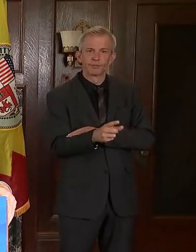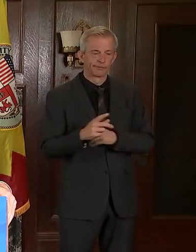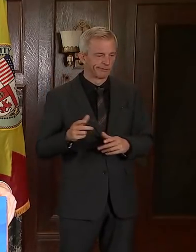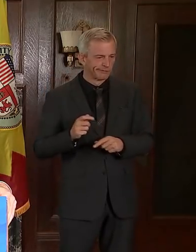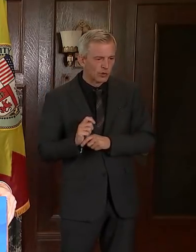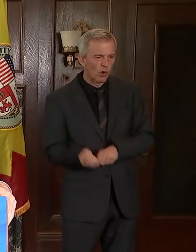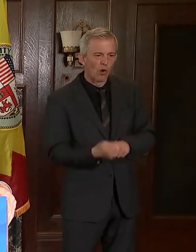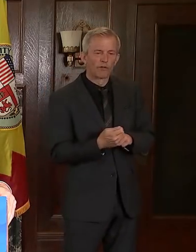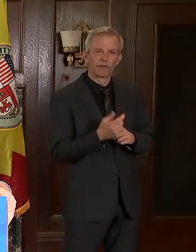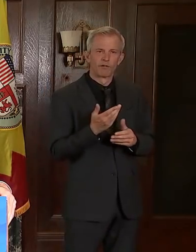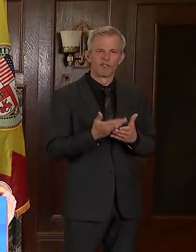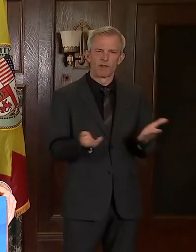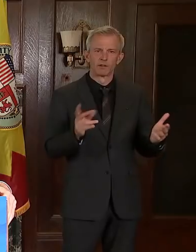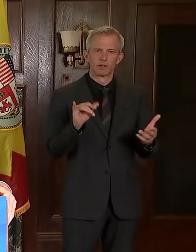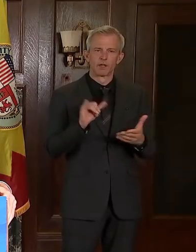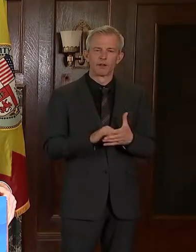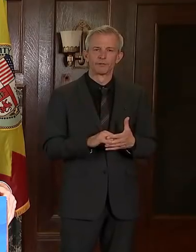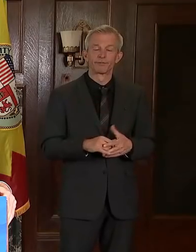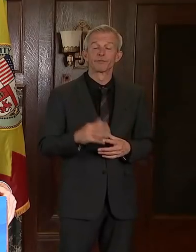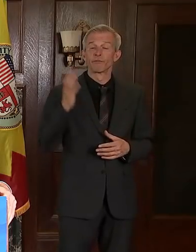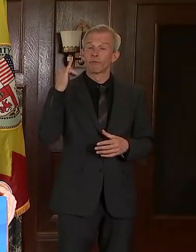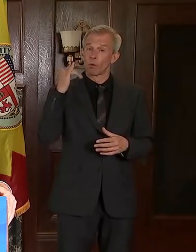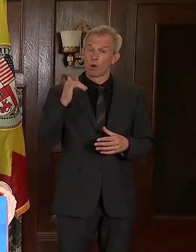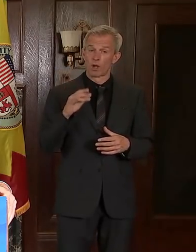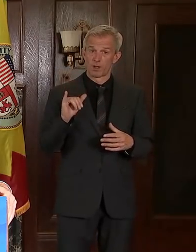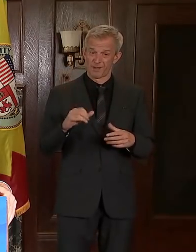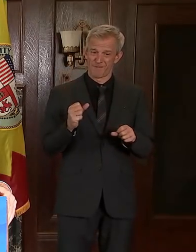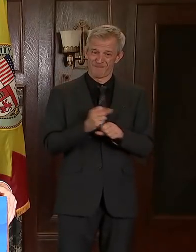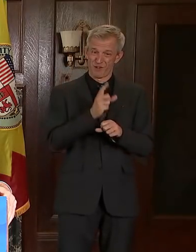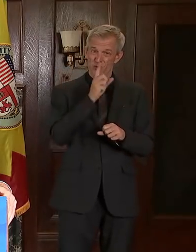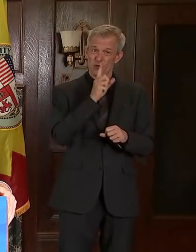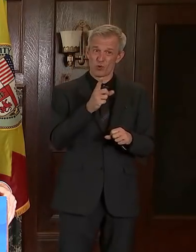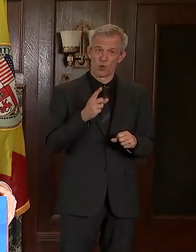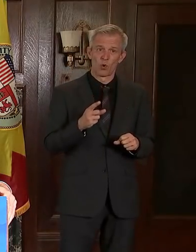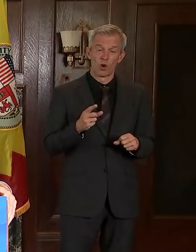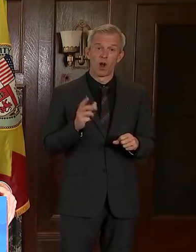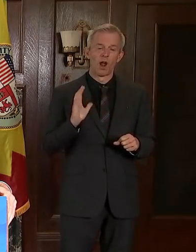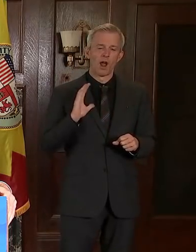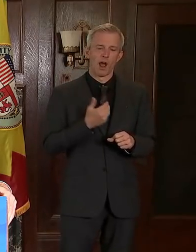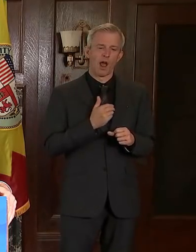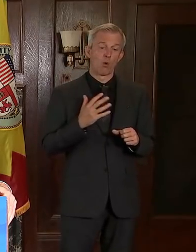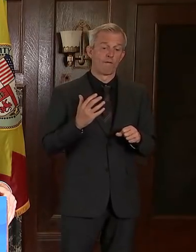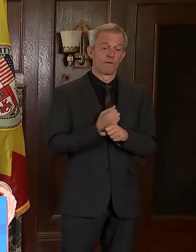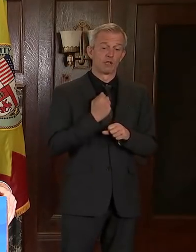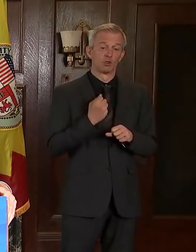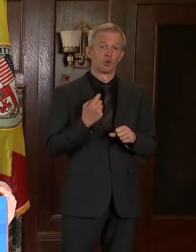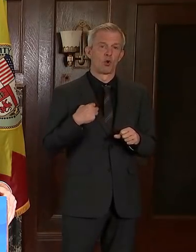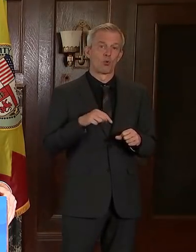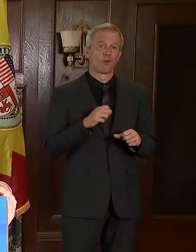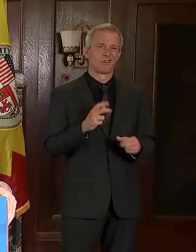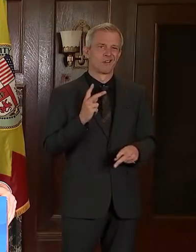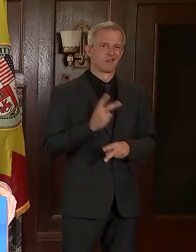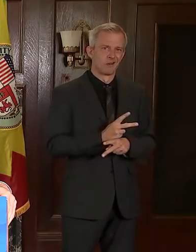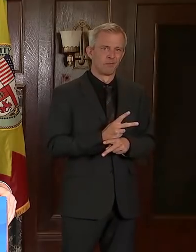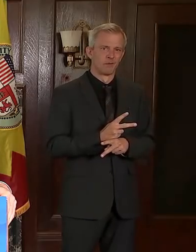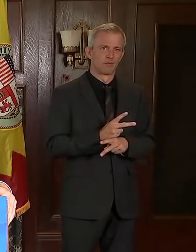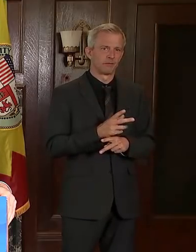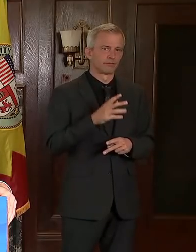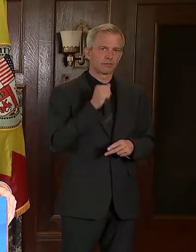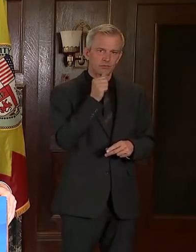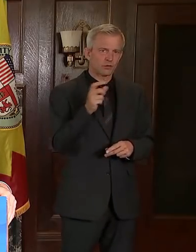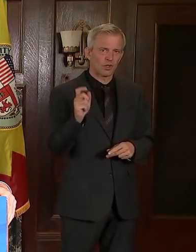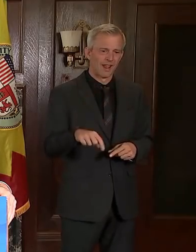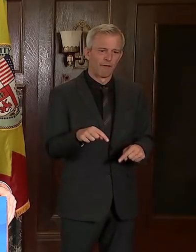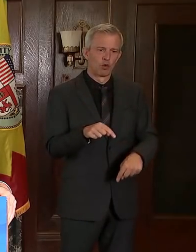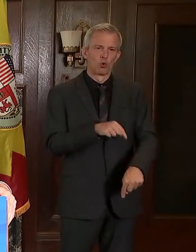golfing, things like that, because that ensures us that we can keep these victories, maintain them, and not retreat. Does that